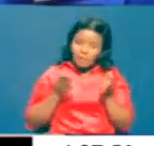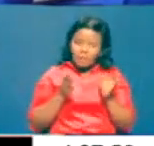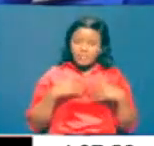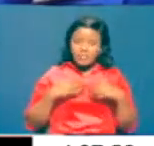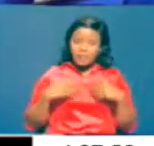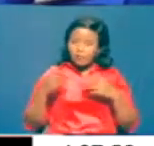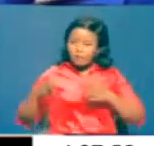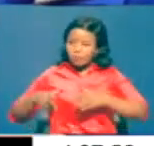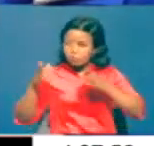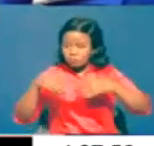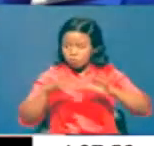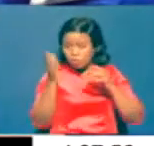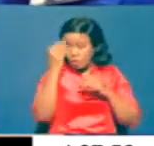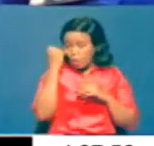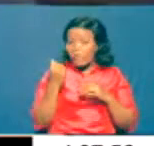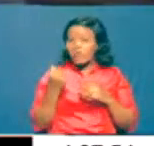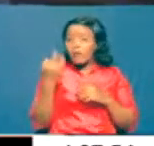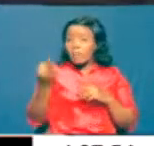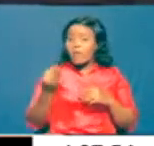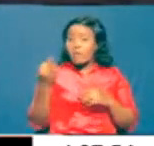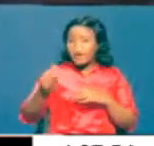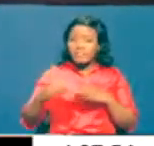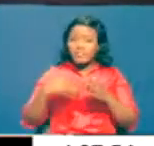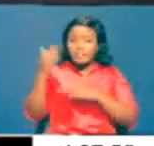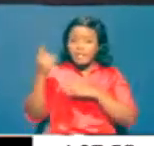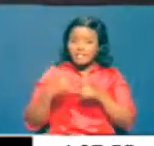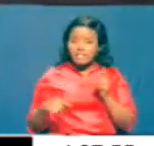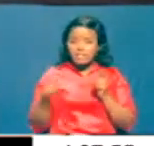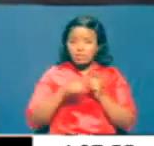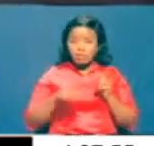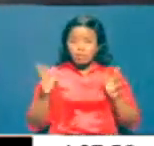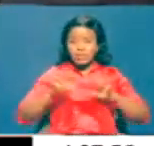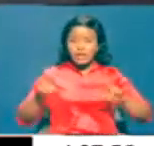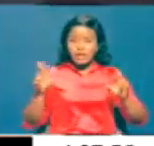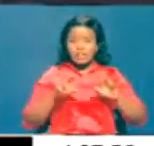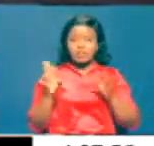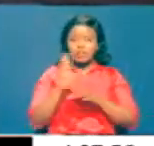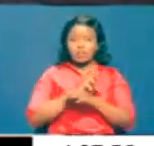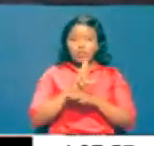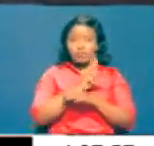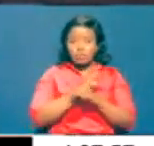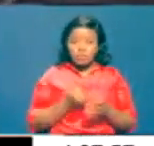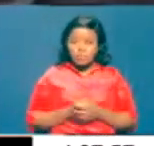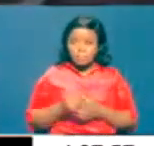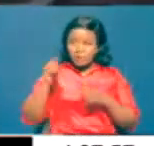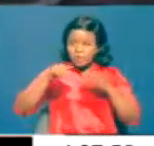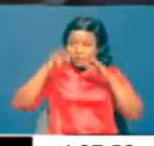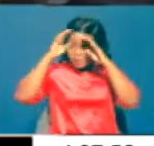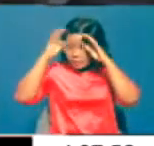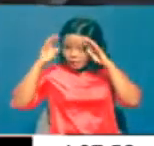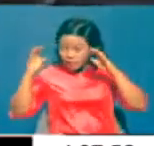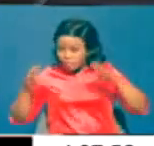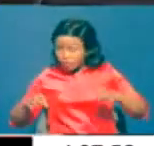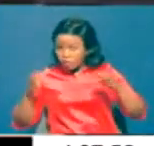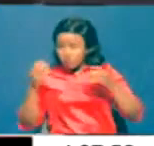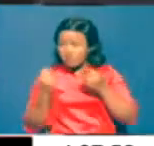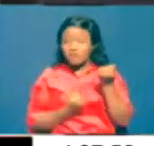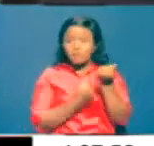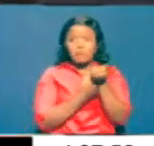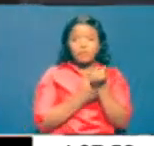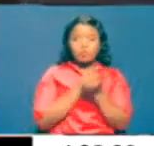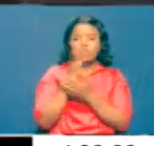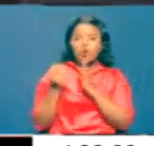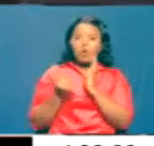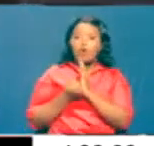that by March we are ready to use the road. Through the Kenya Devolution Support Program, commissioned Jackson